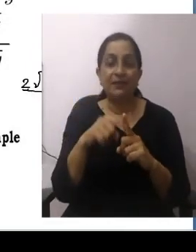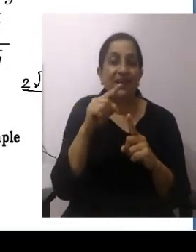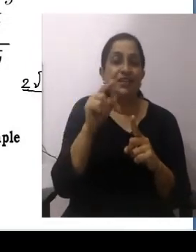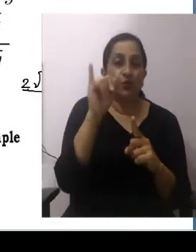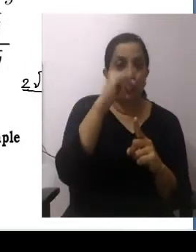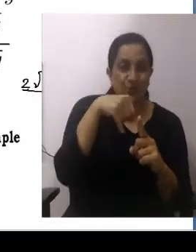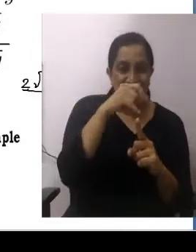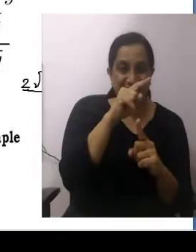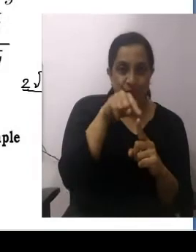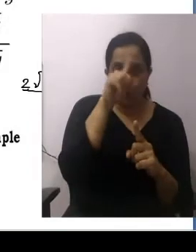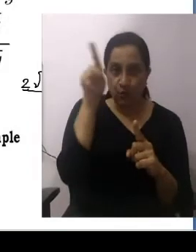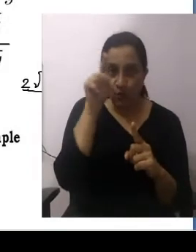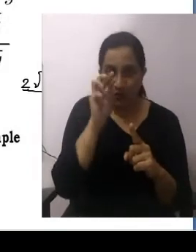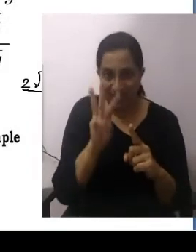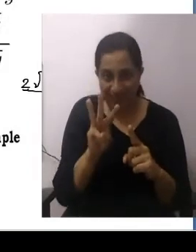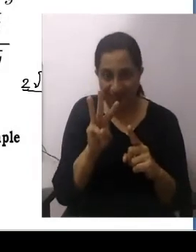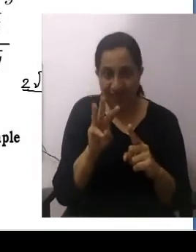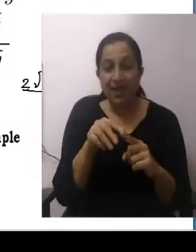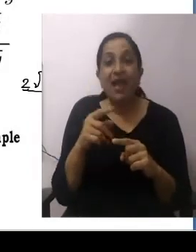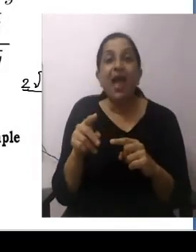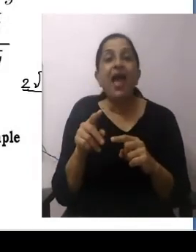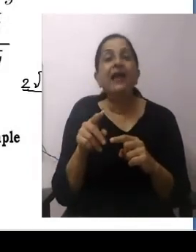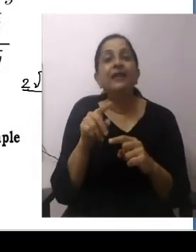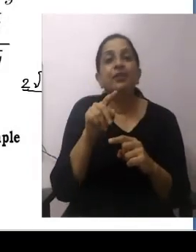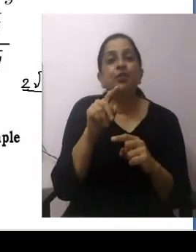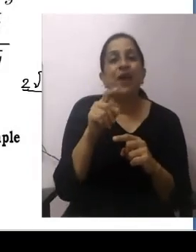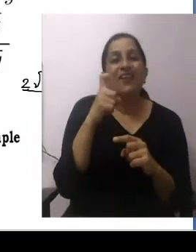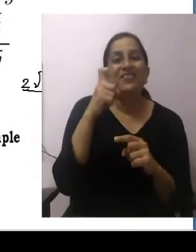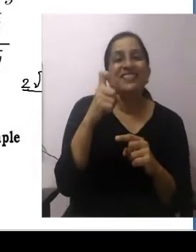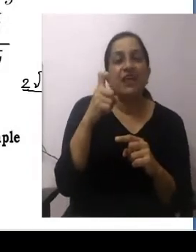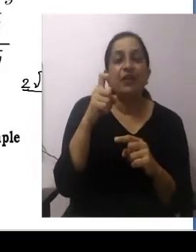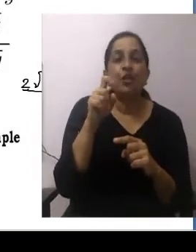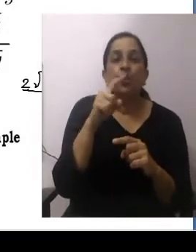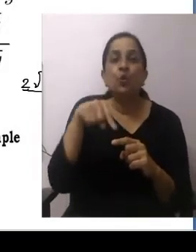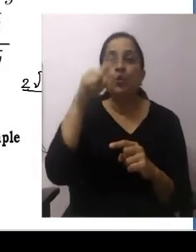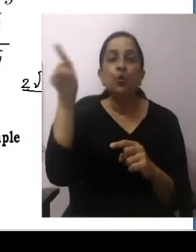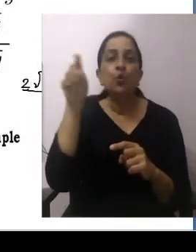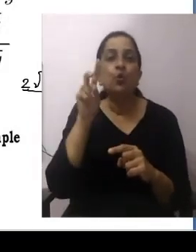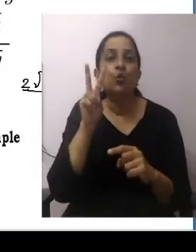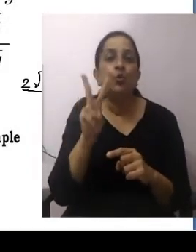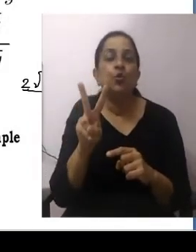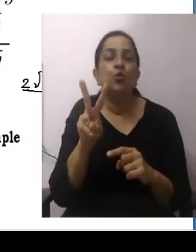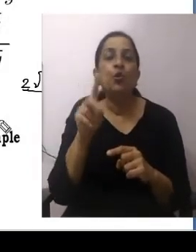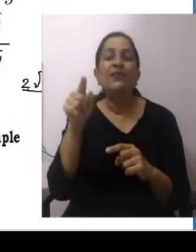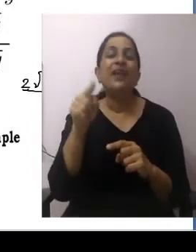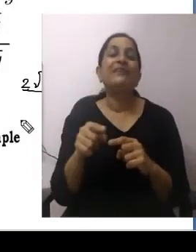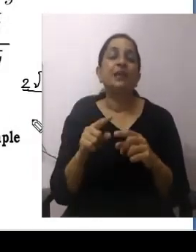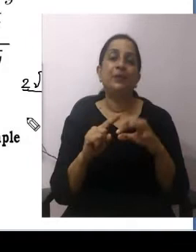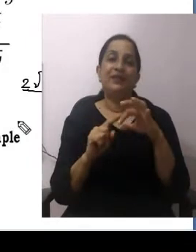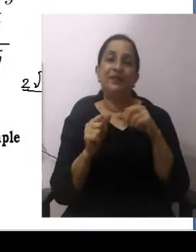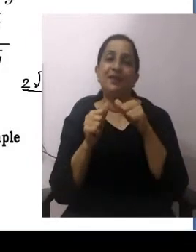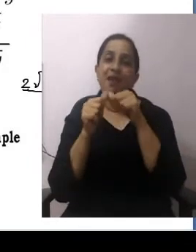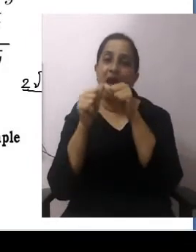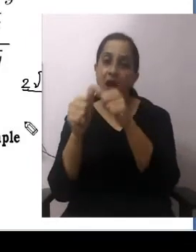then root 2 quantity, that is 7 root 2. Okay.